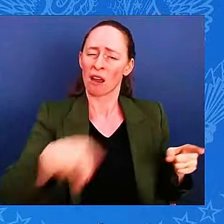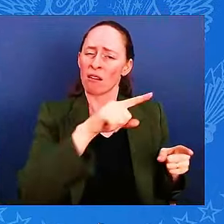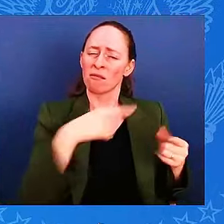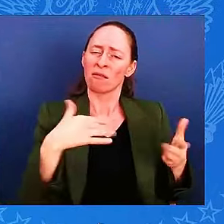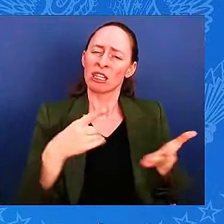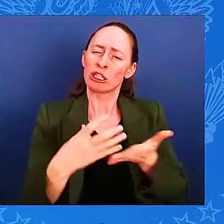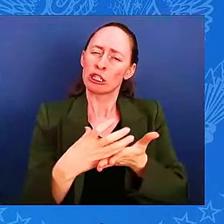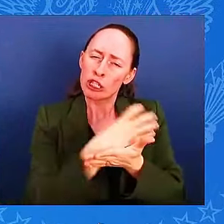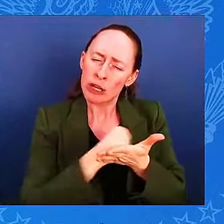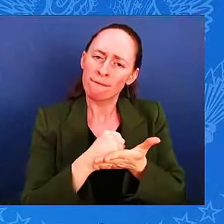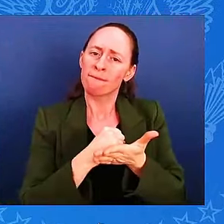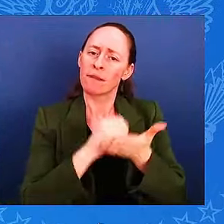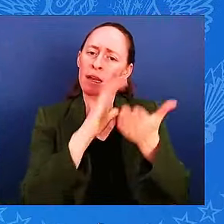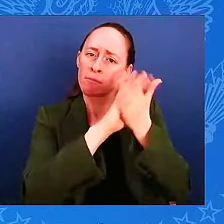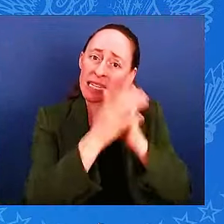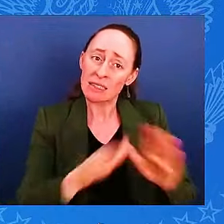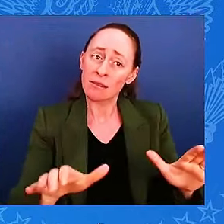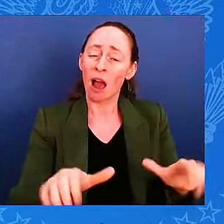Thank you.